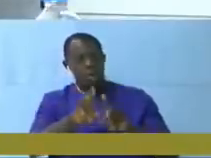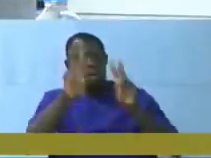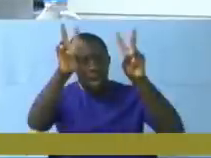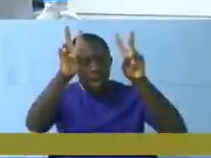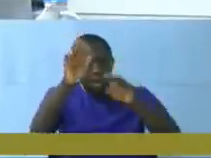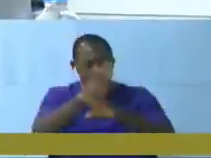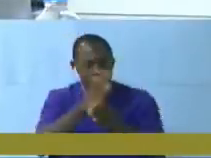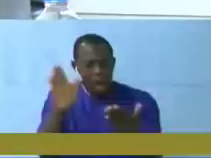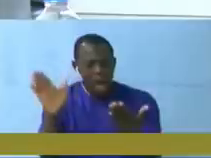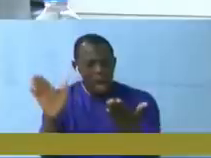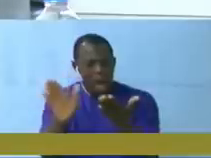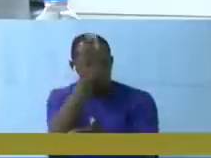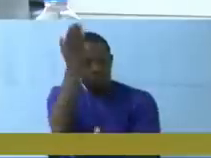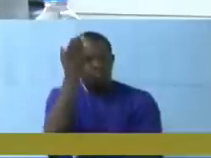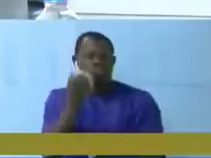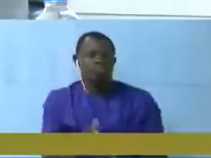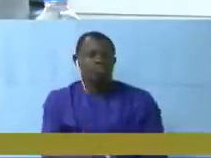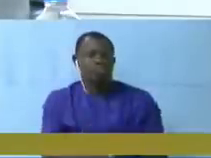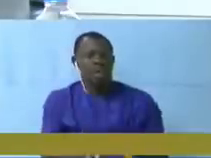génné won.